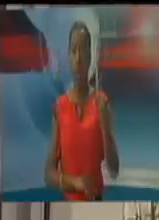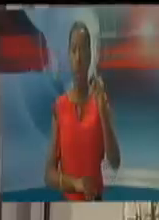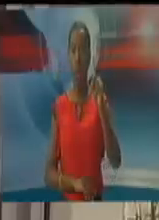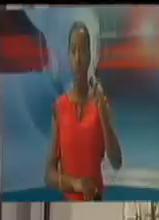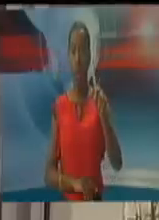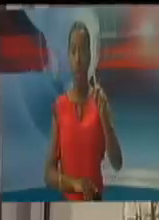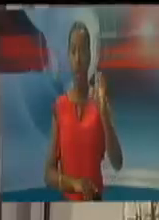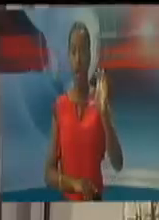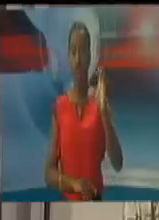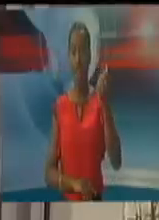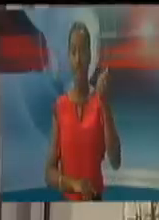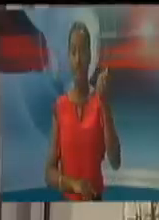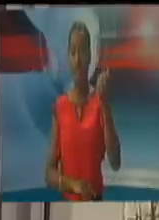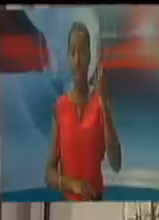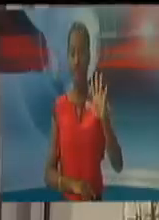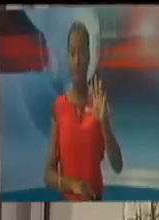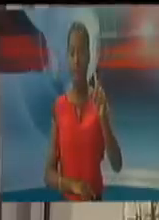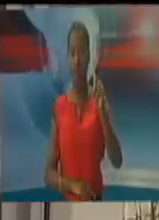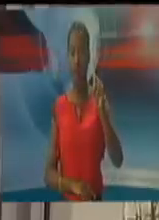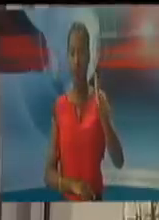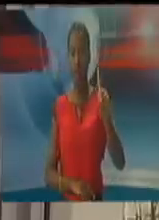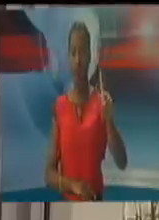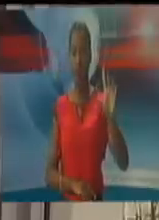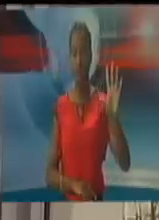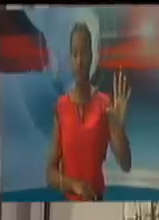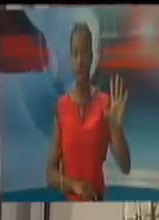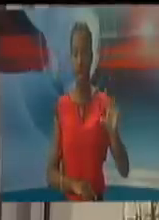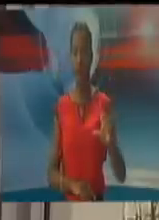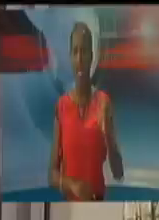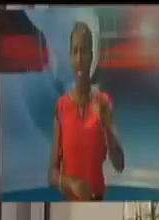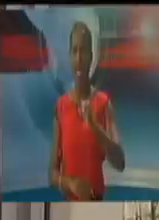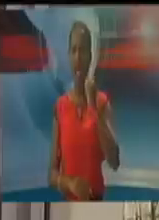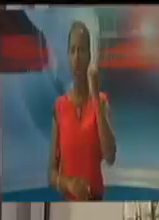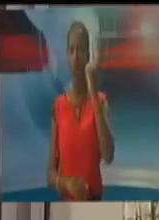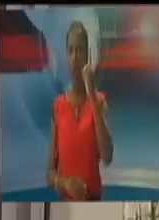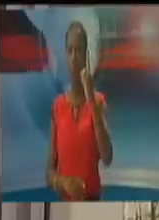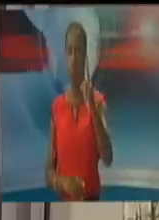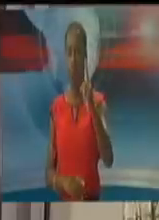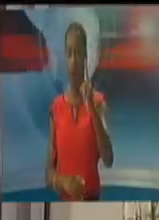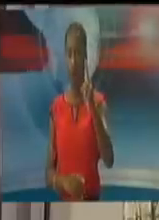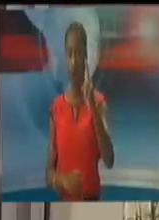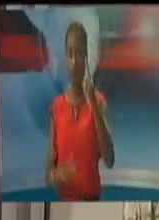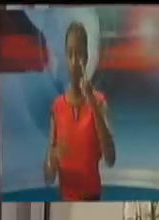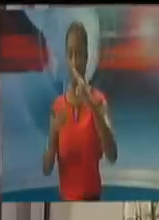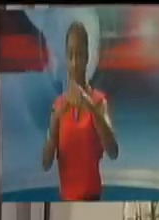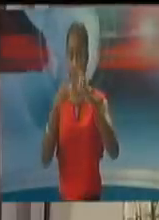115. So we had one additional case in the past 5 days or so.